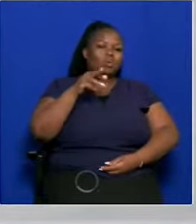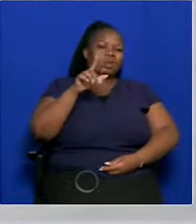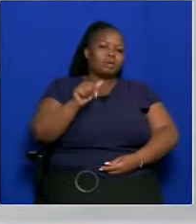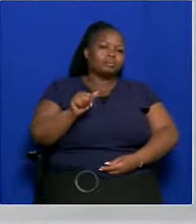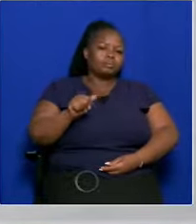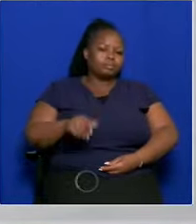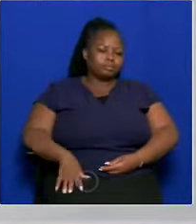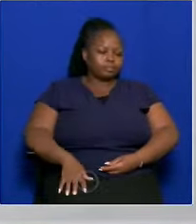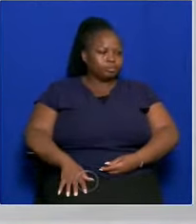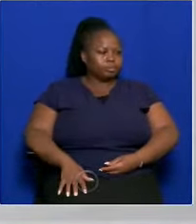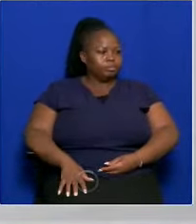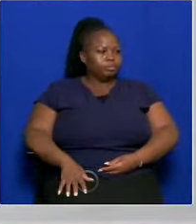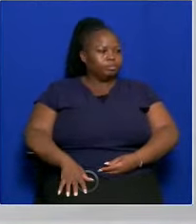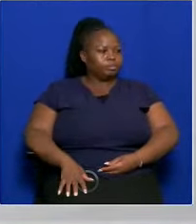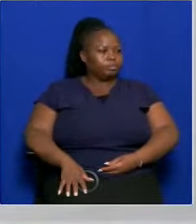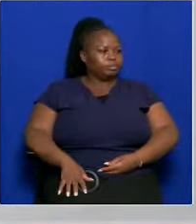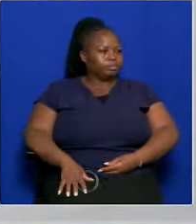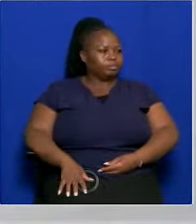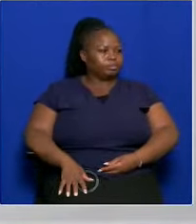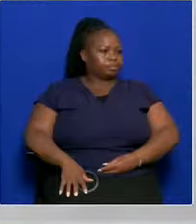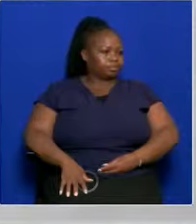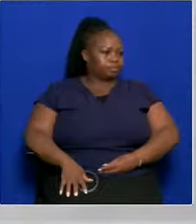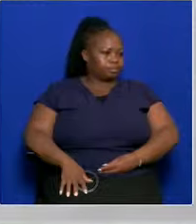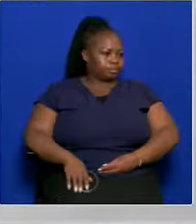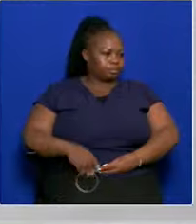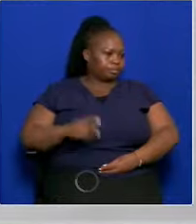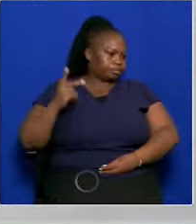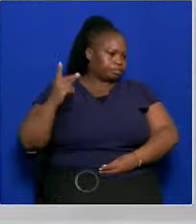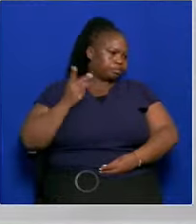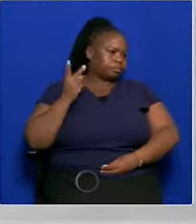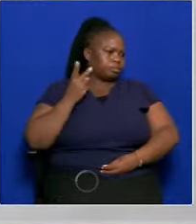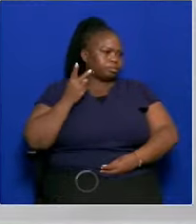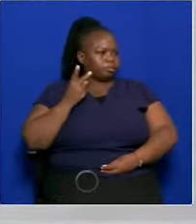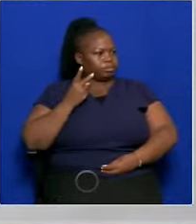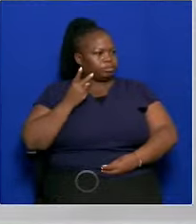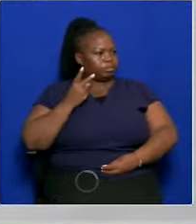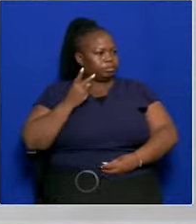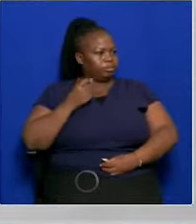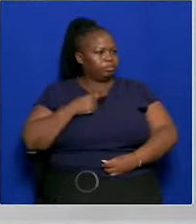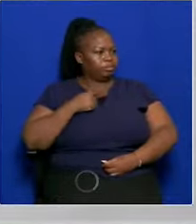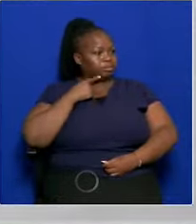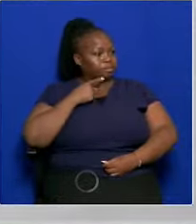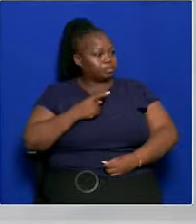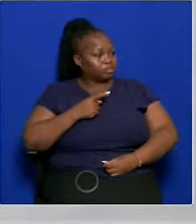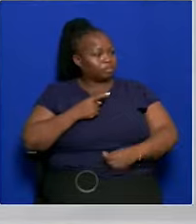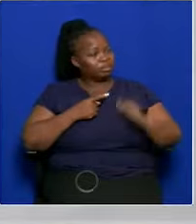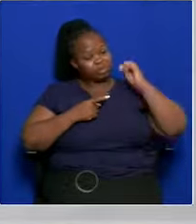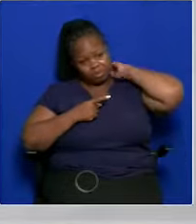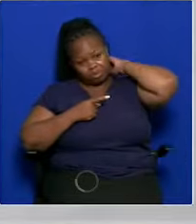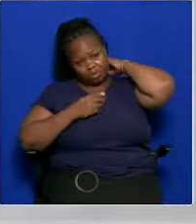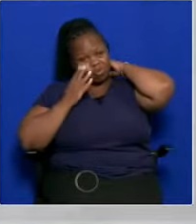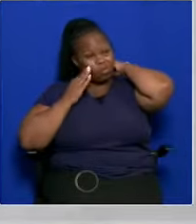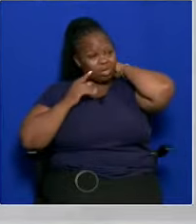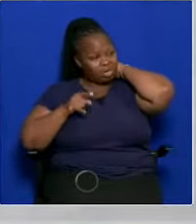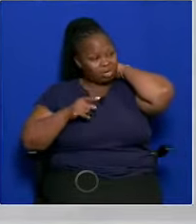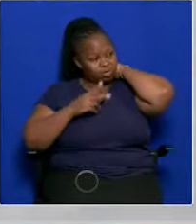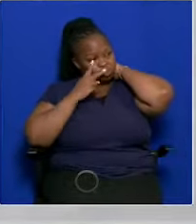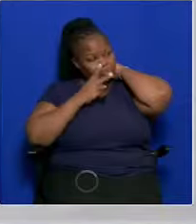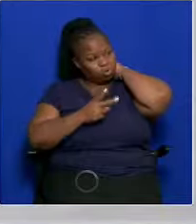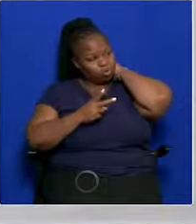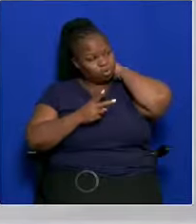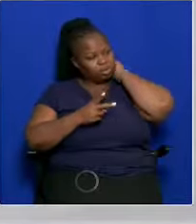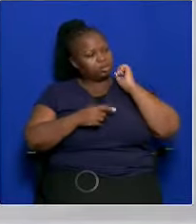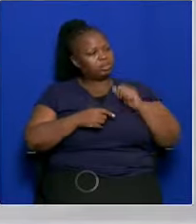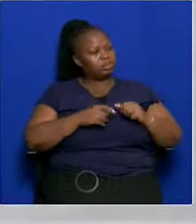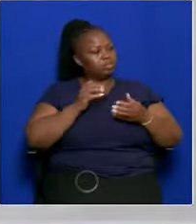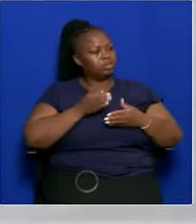then again, I explained that when I saw this, I forwarded to Nkosi to